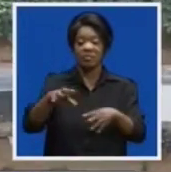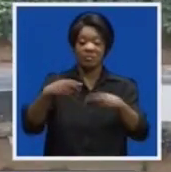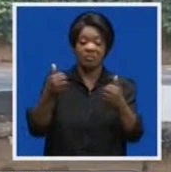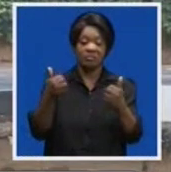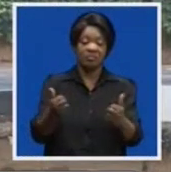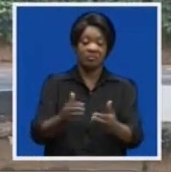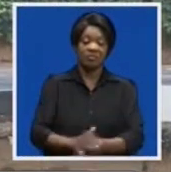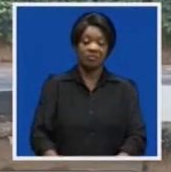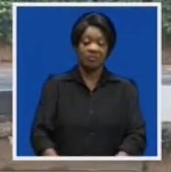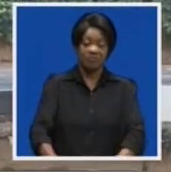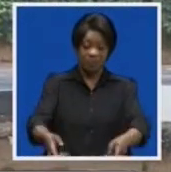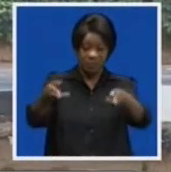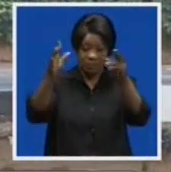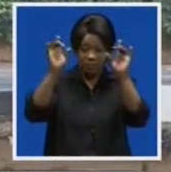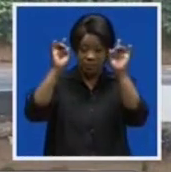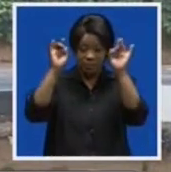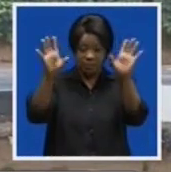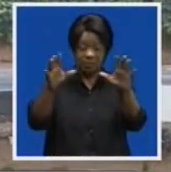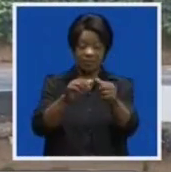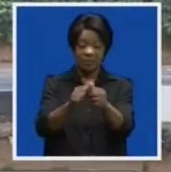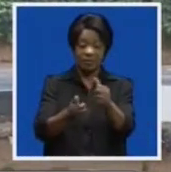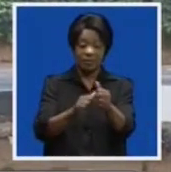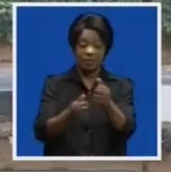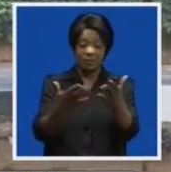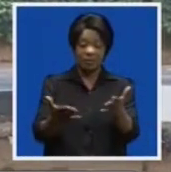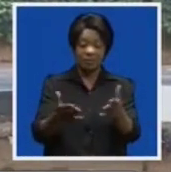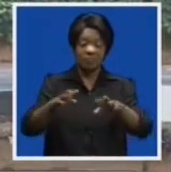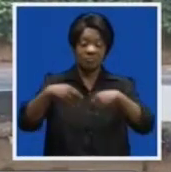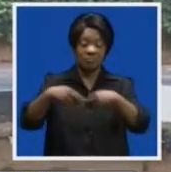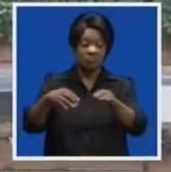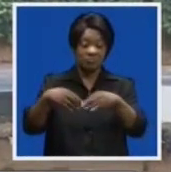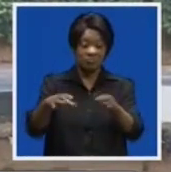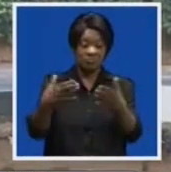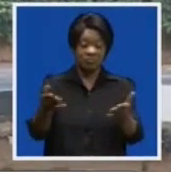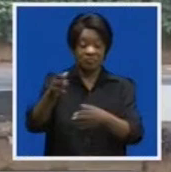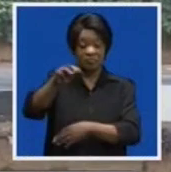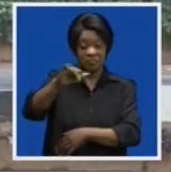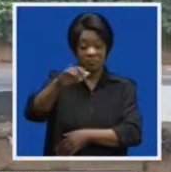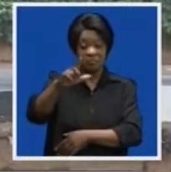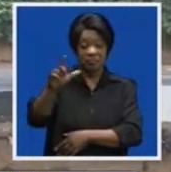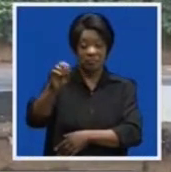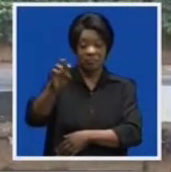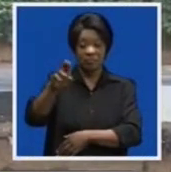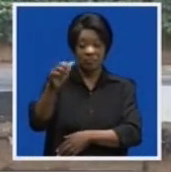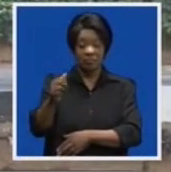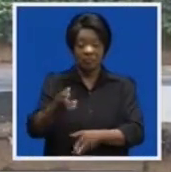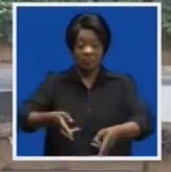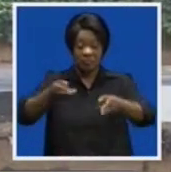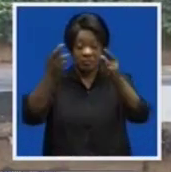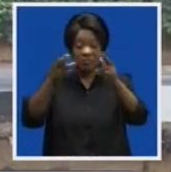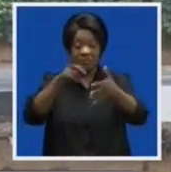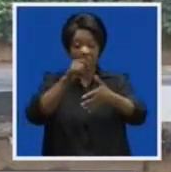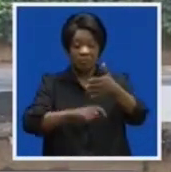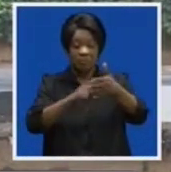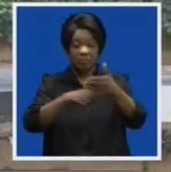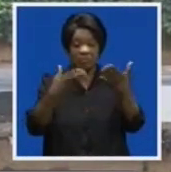high risk for a miller to buy maize and store it in anticipation of higher prices in the future,